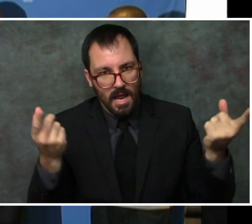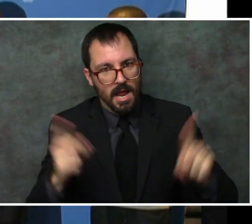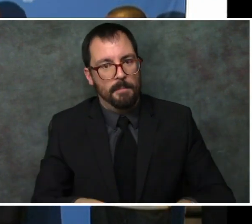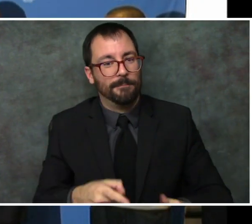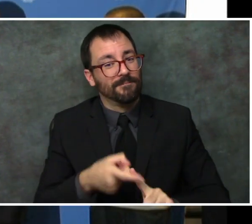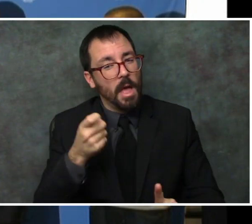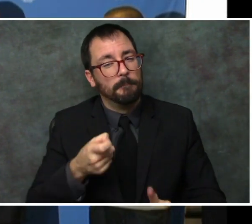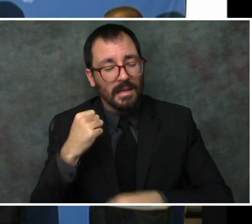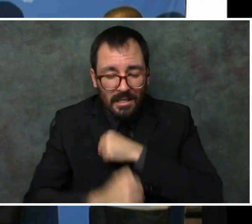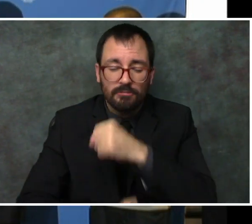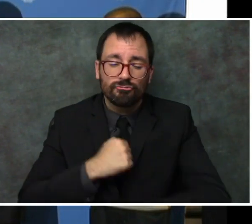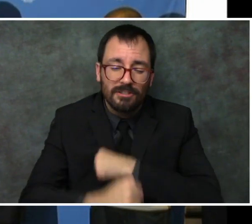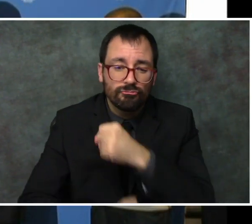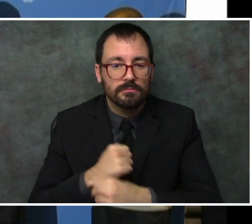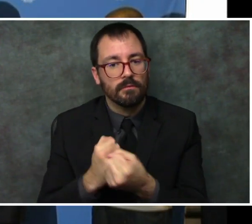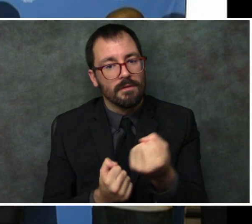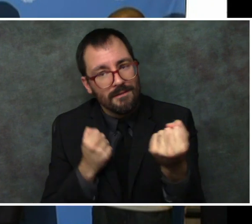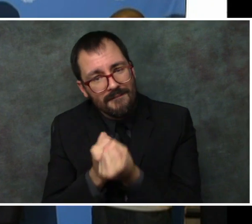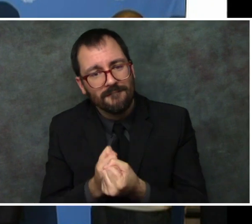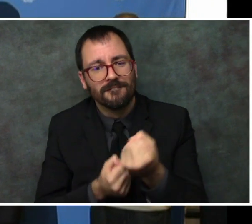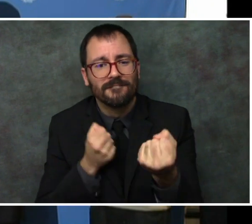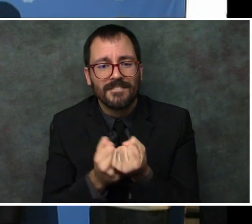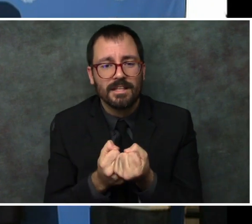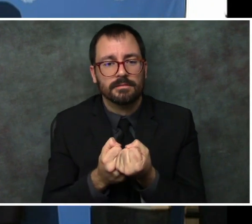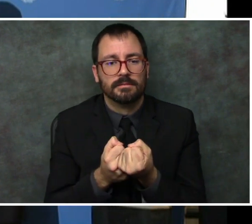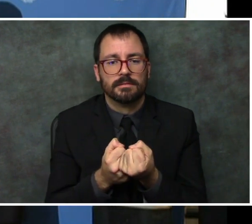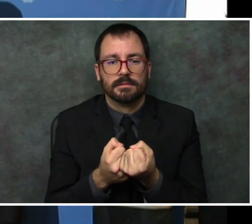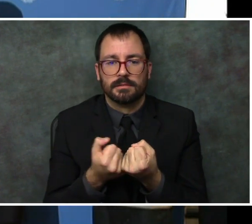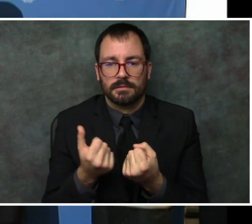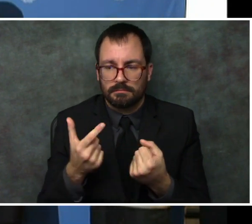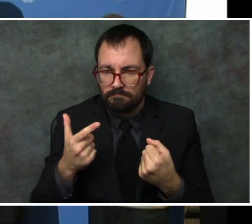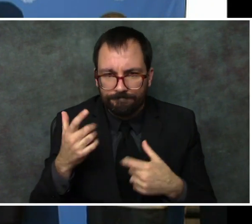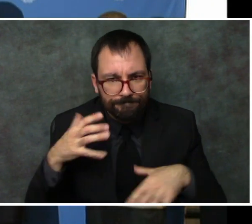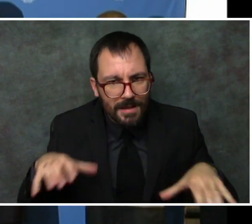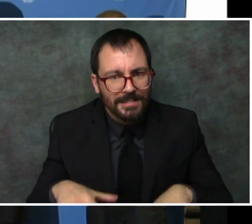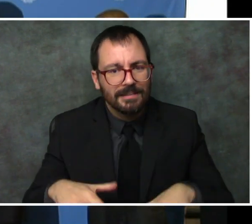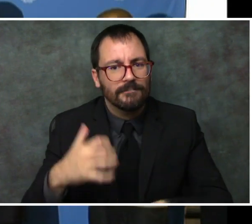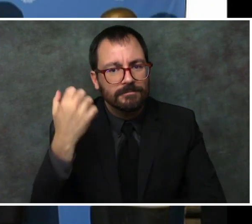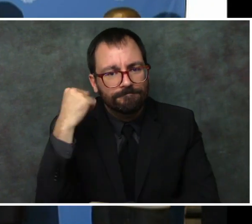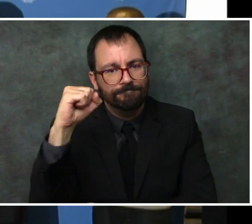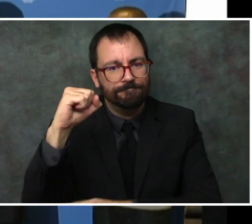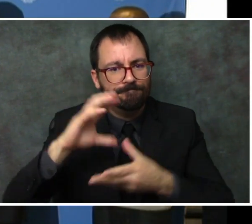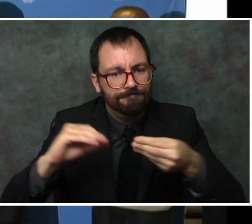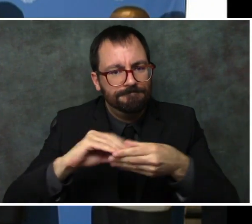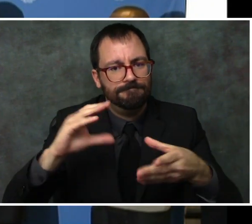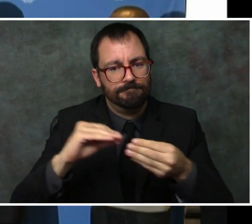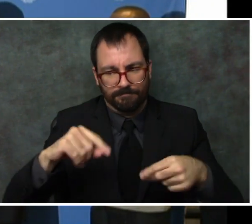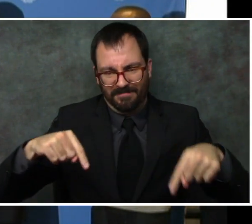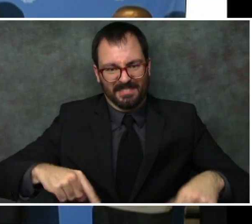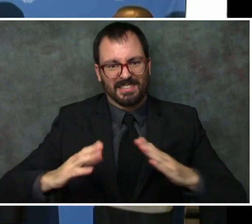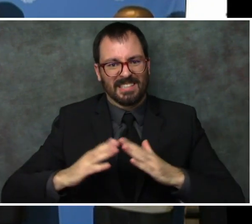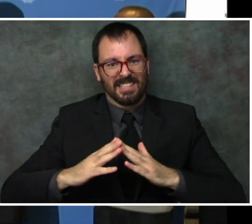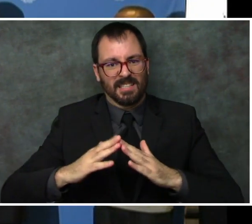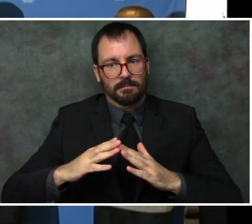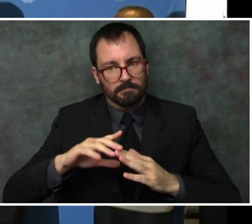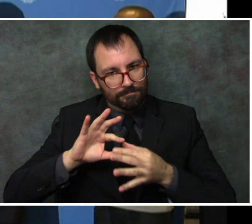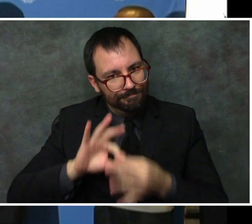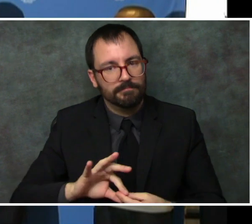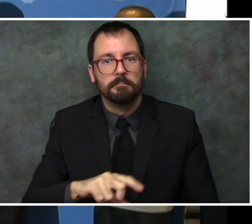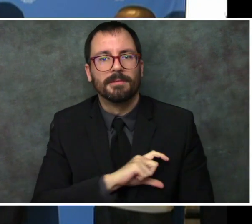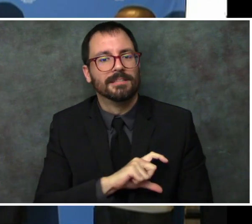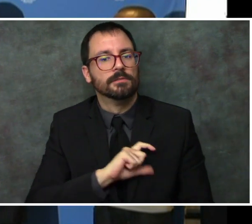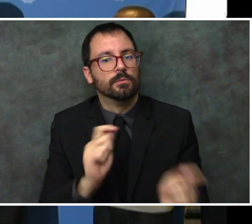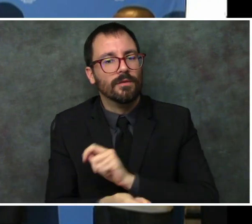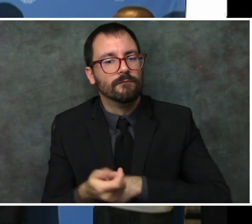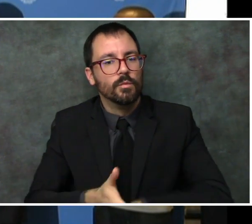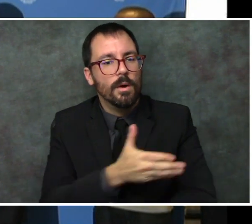activism that has happened in this city around policing reform and accountability. And that work, because of that